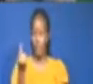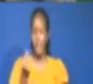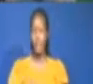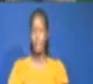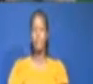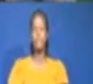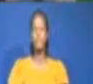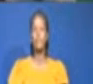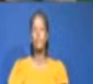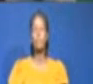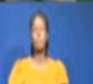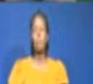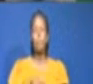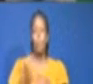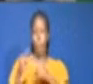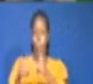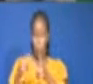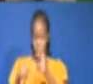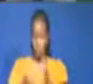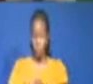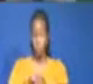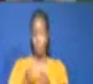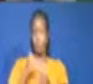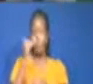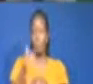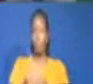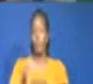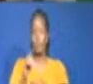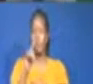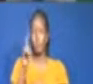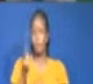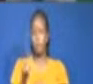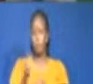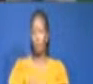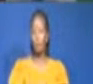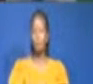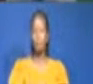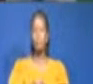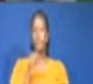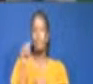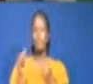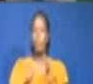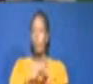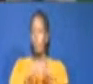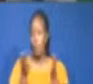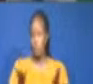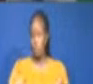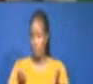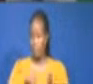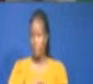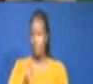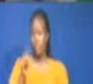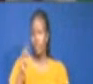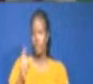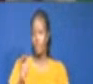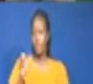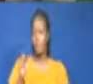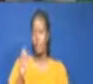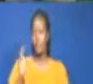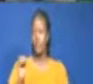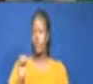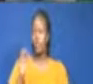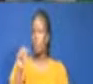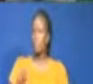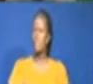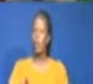So I'll move on to the next question, which was about Teso South. Which county